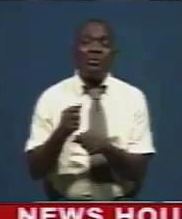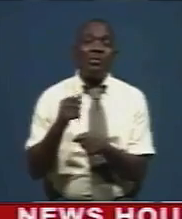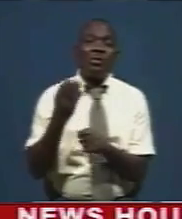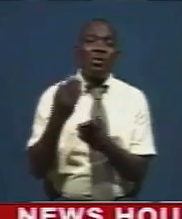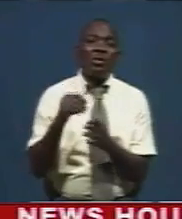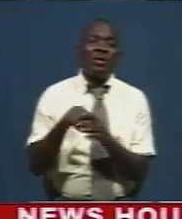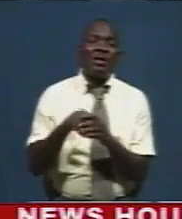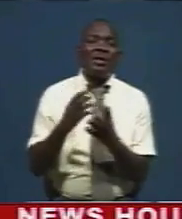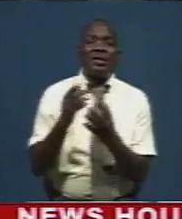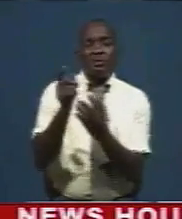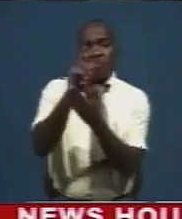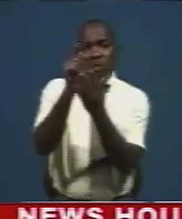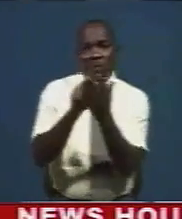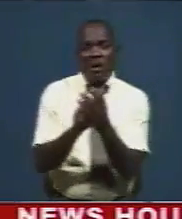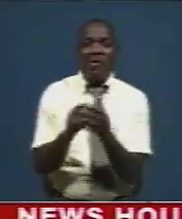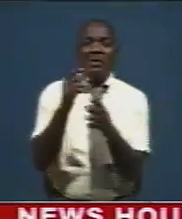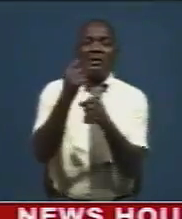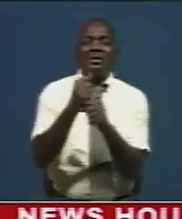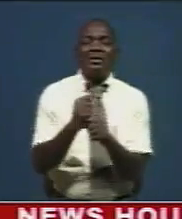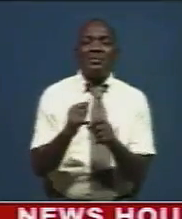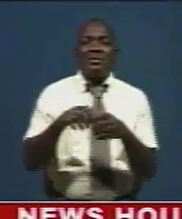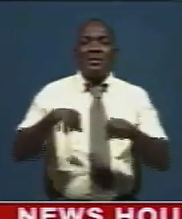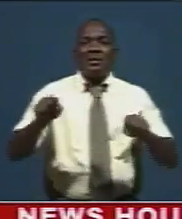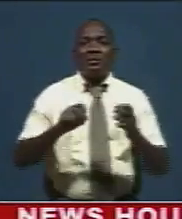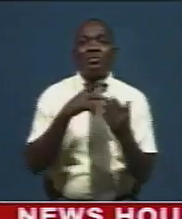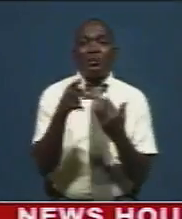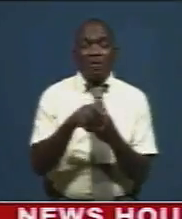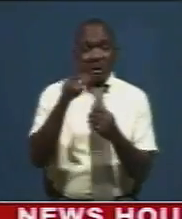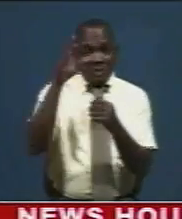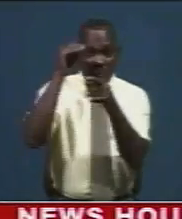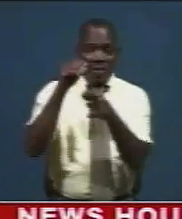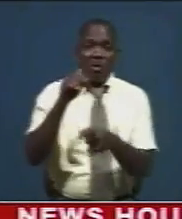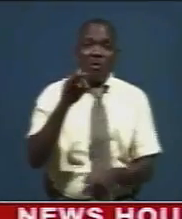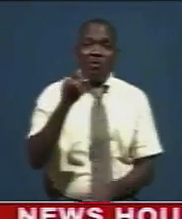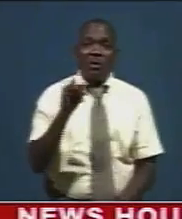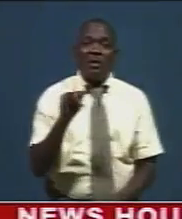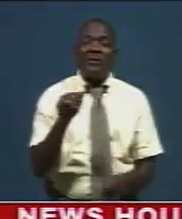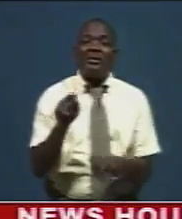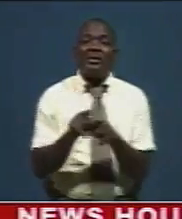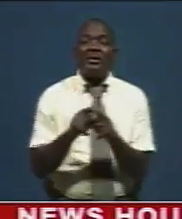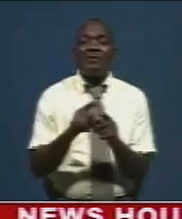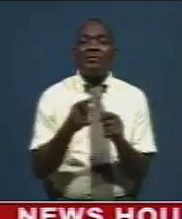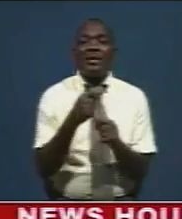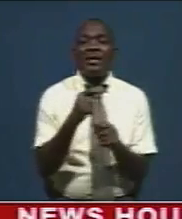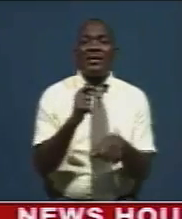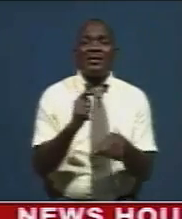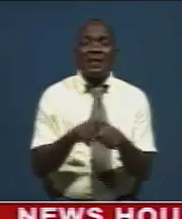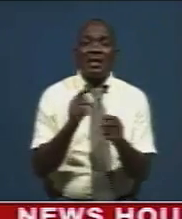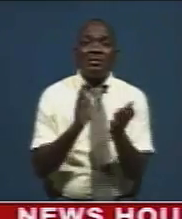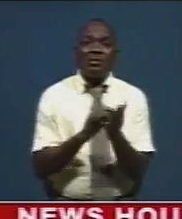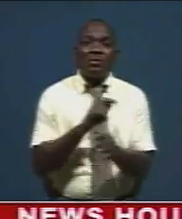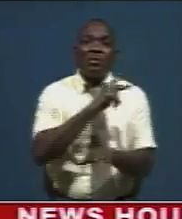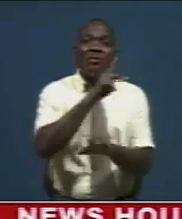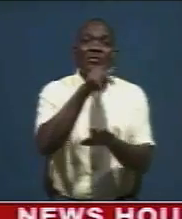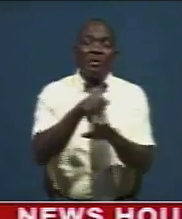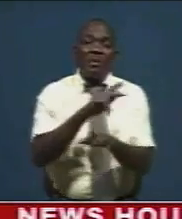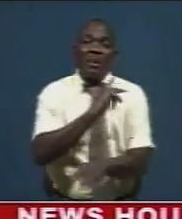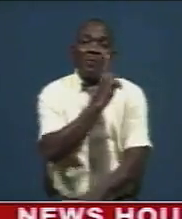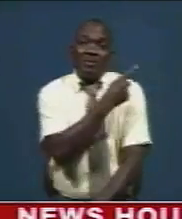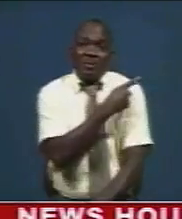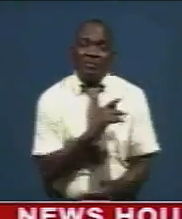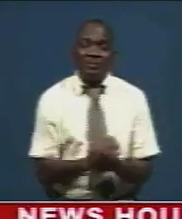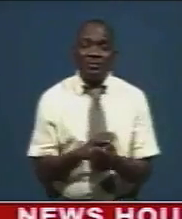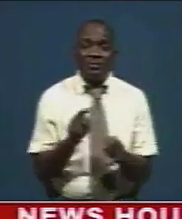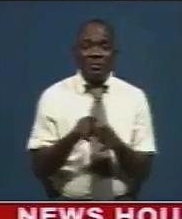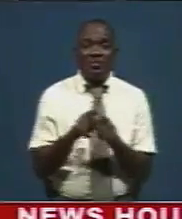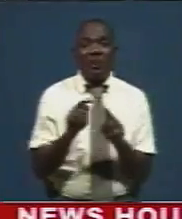the intermediate degree programs. William Ofori Atta was also the first ever school prefect of the school.